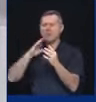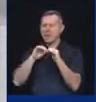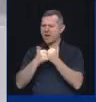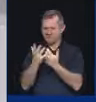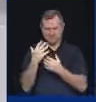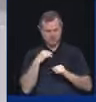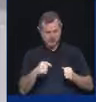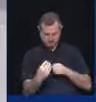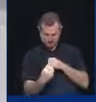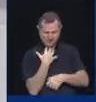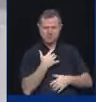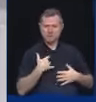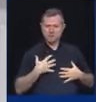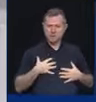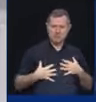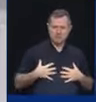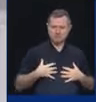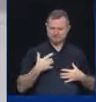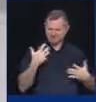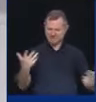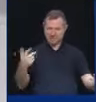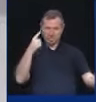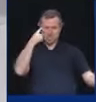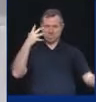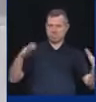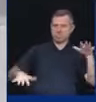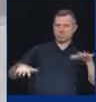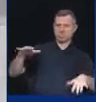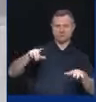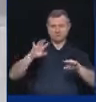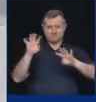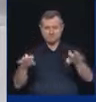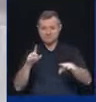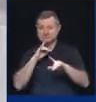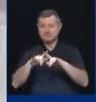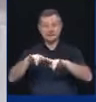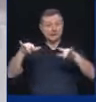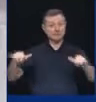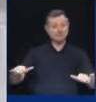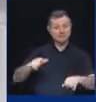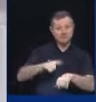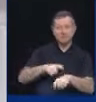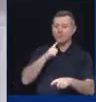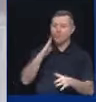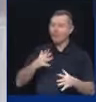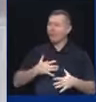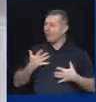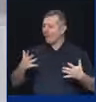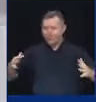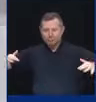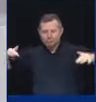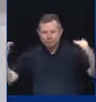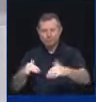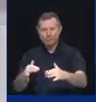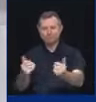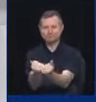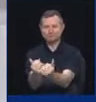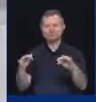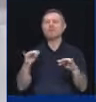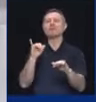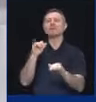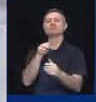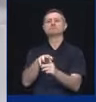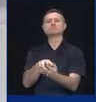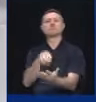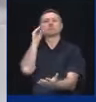Yet, in other ways, the past year has brought us closer than ever before. We learned that a workplace is not just coming into